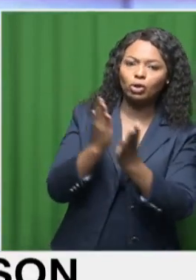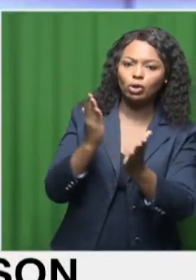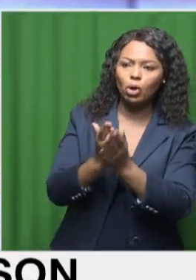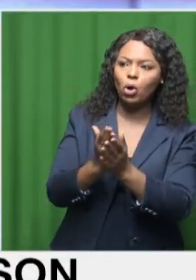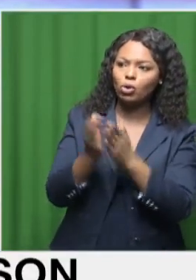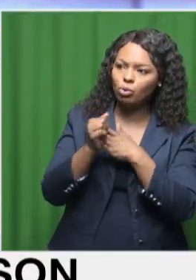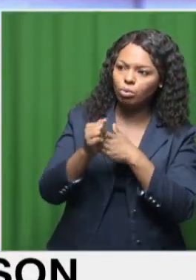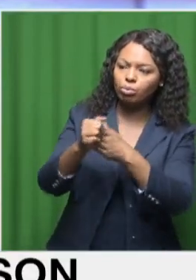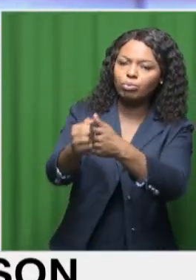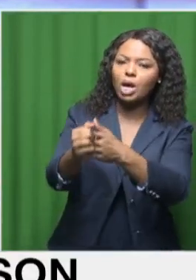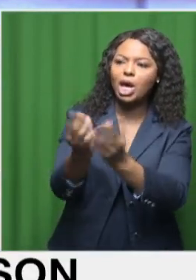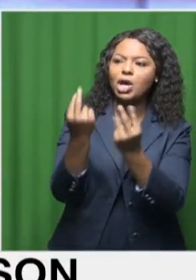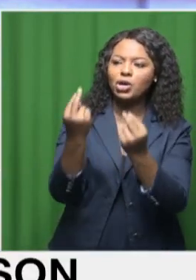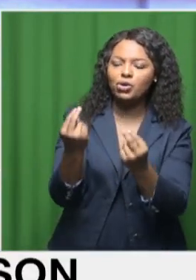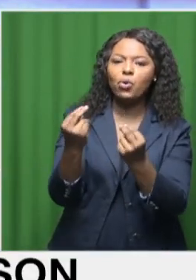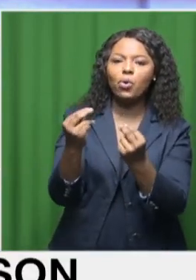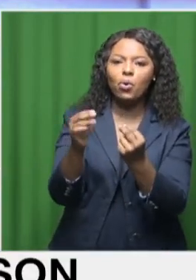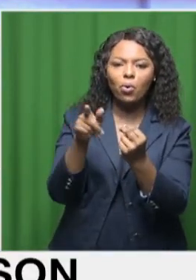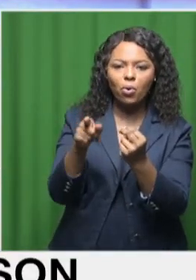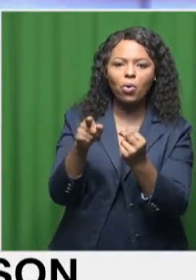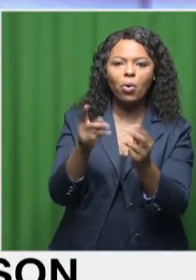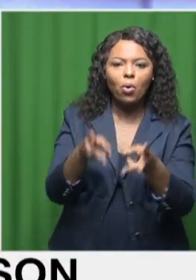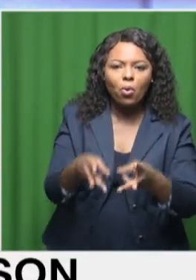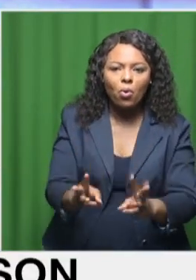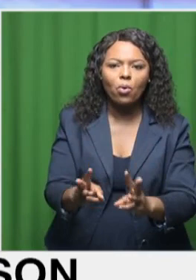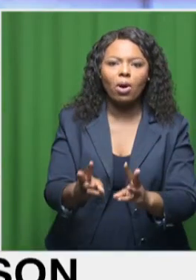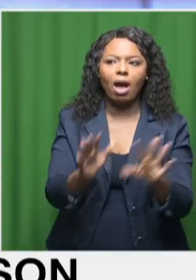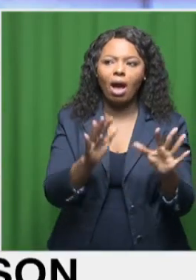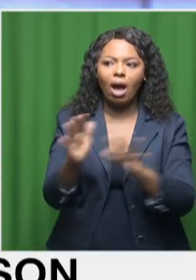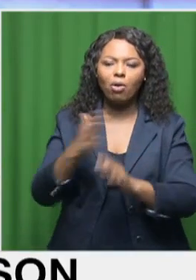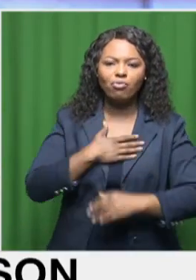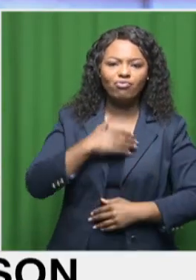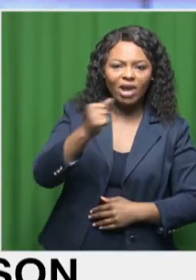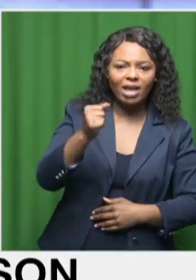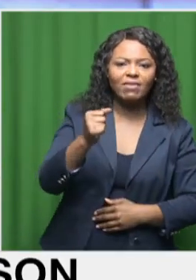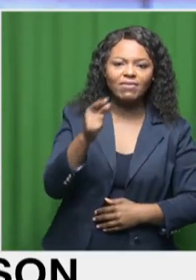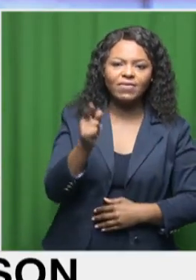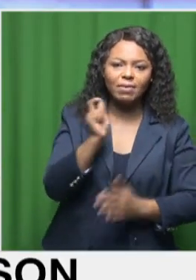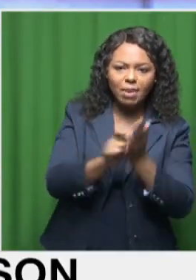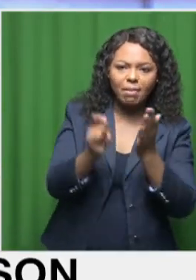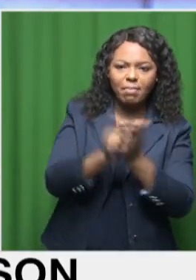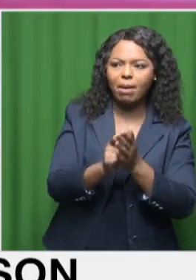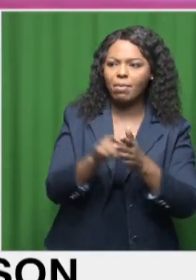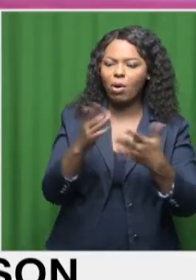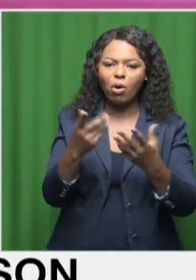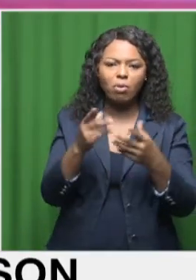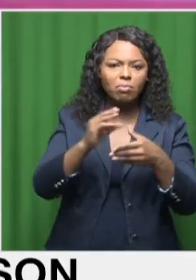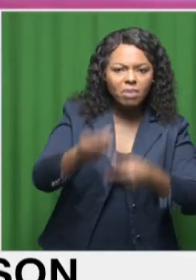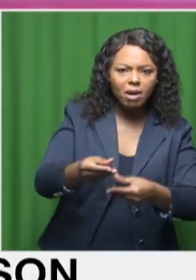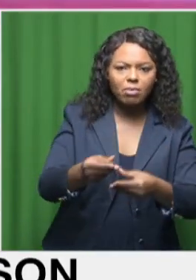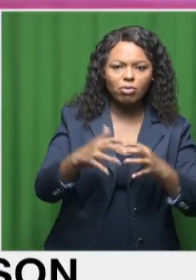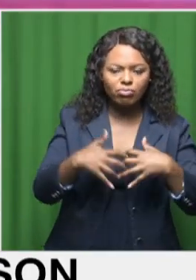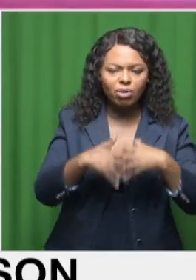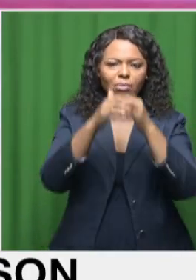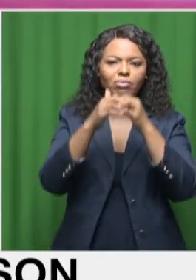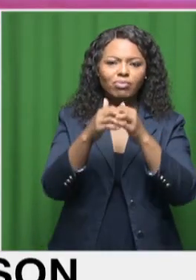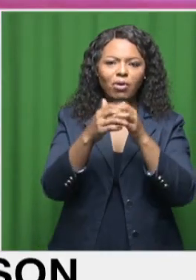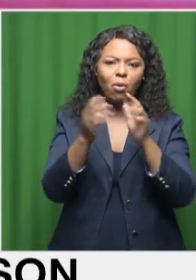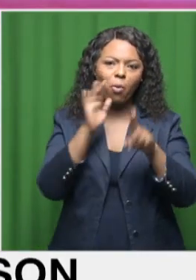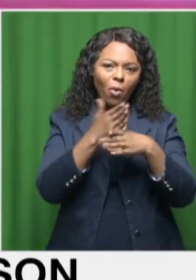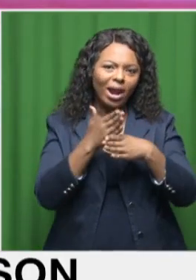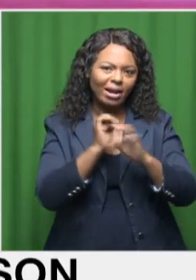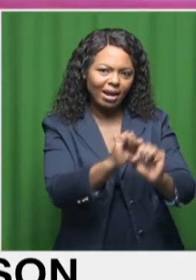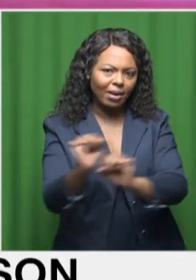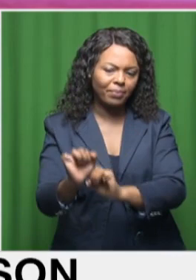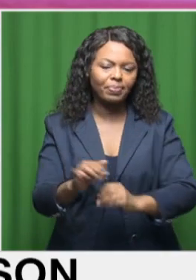them into the new era by being brave in how you produce their work. And having said that, Bra James, how are you hoping